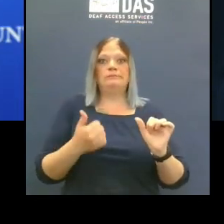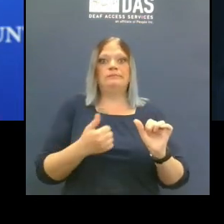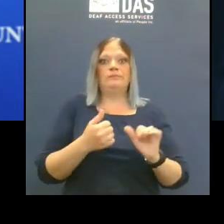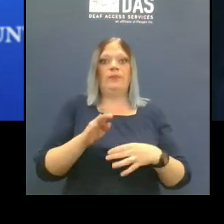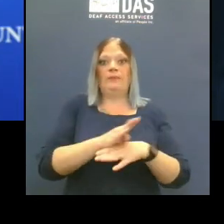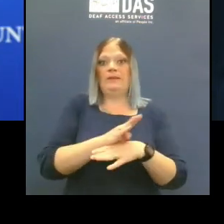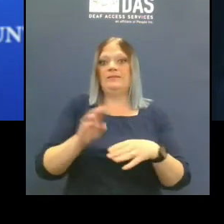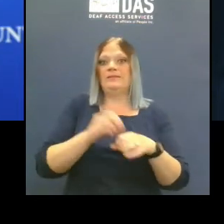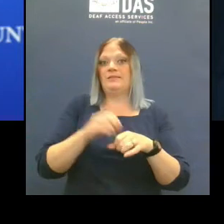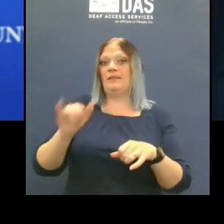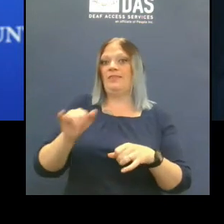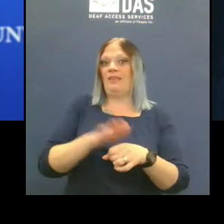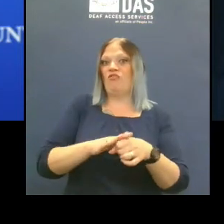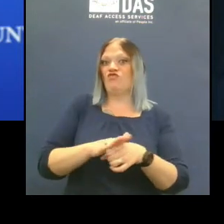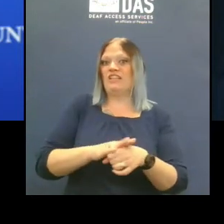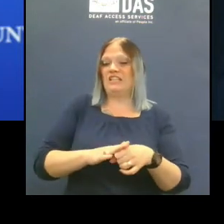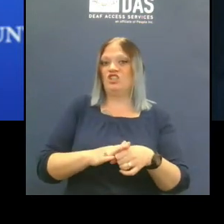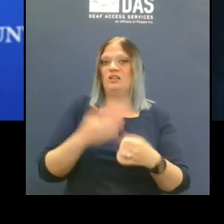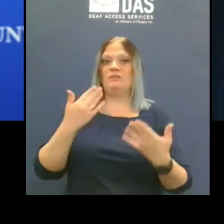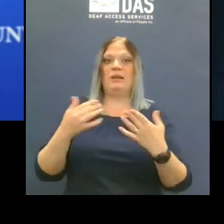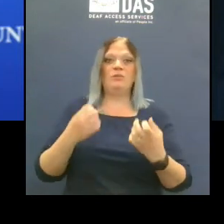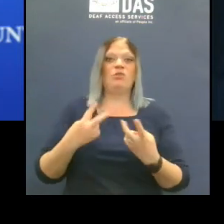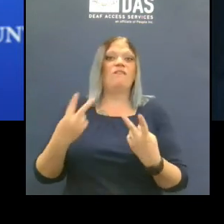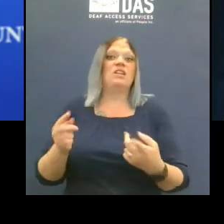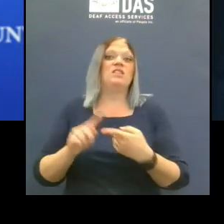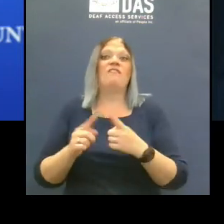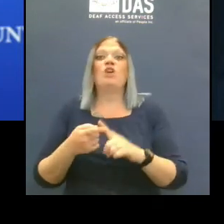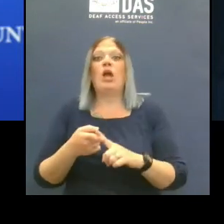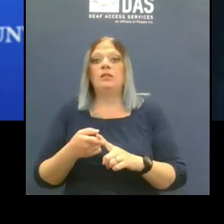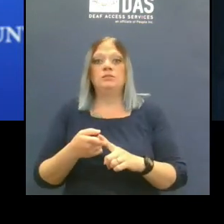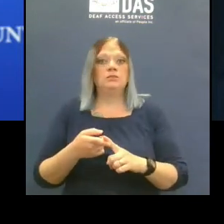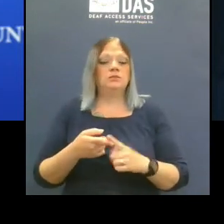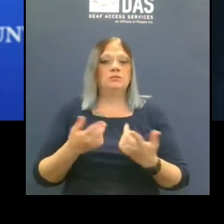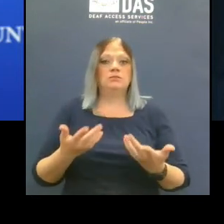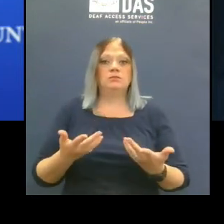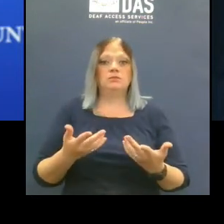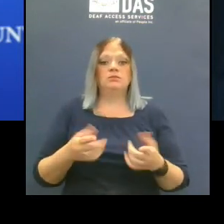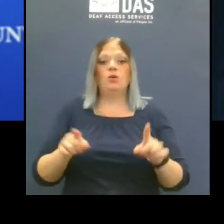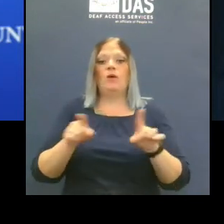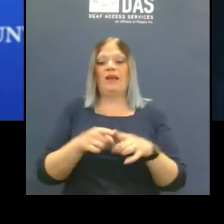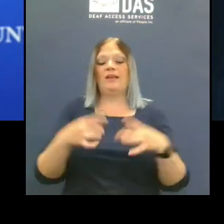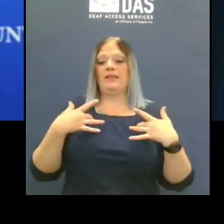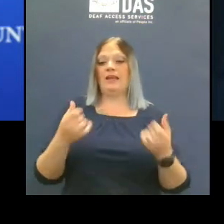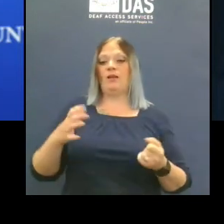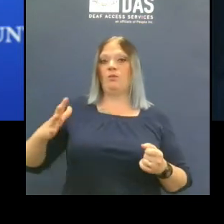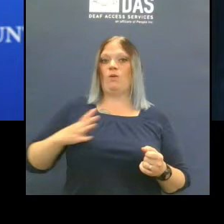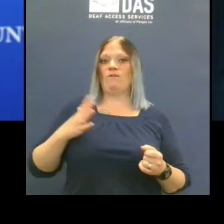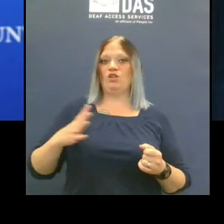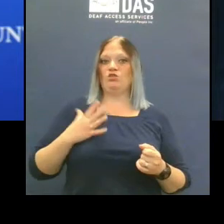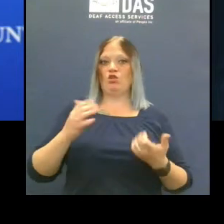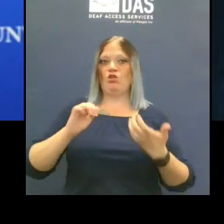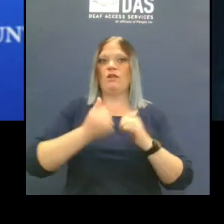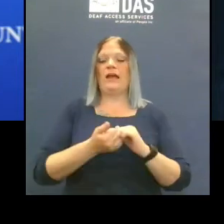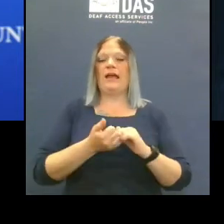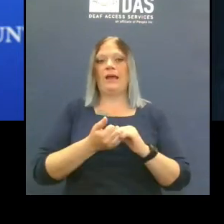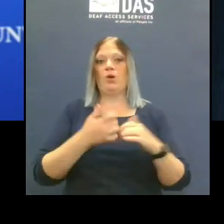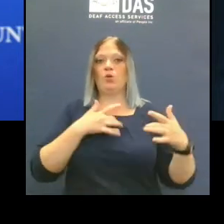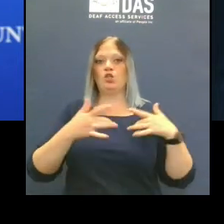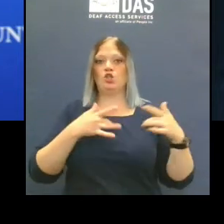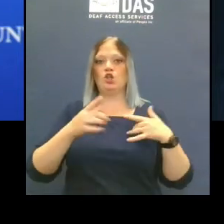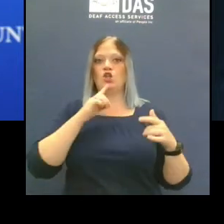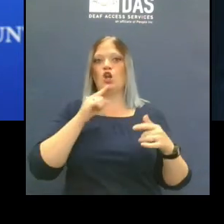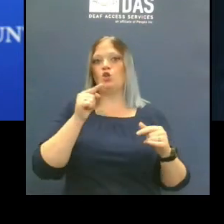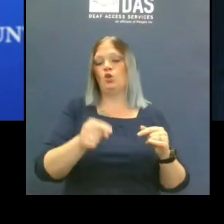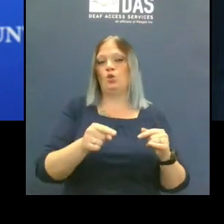Finger Lakes region and maybe even go visit some friends where it might be a little bit more lax. As a health official, how concerned are you of